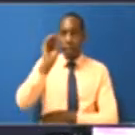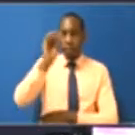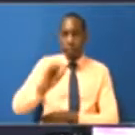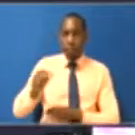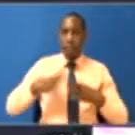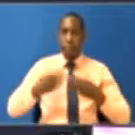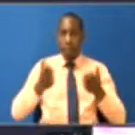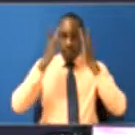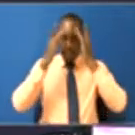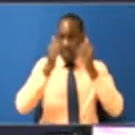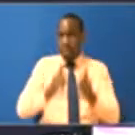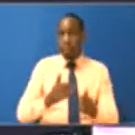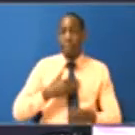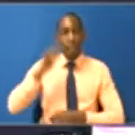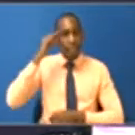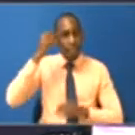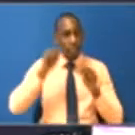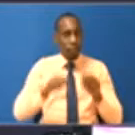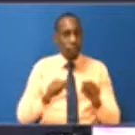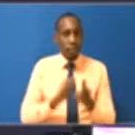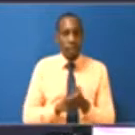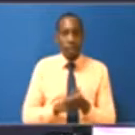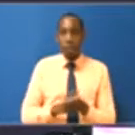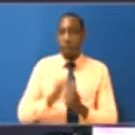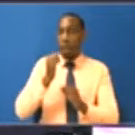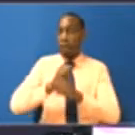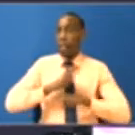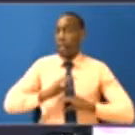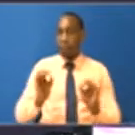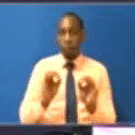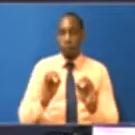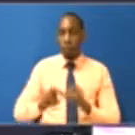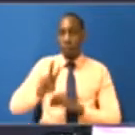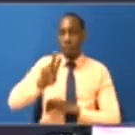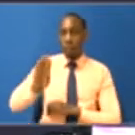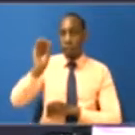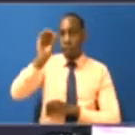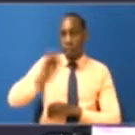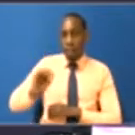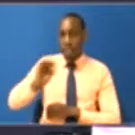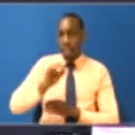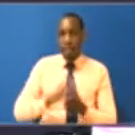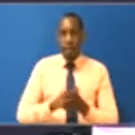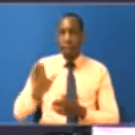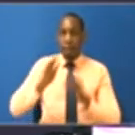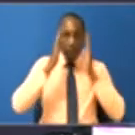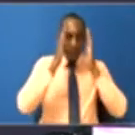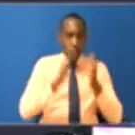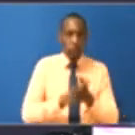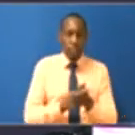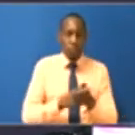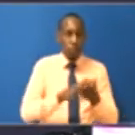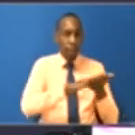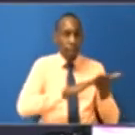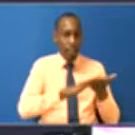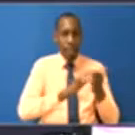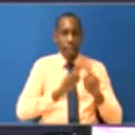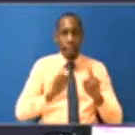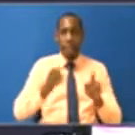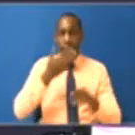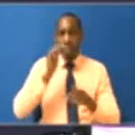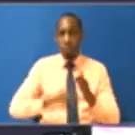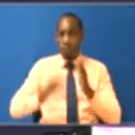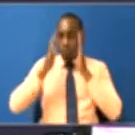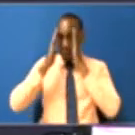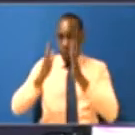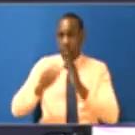undecided i think today they didn't do enough on that 24 percent i think they're focused much on their base but they need to focus on the